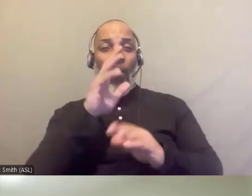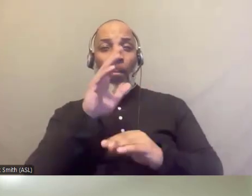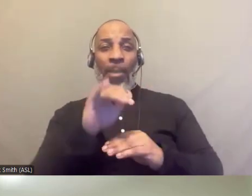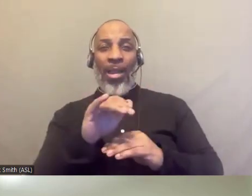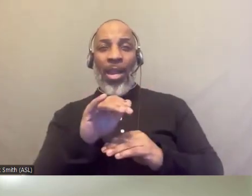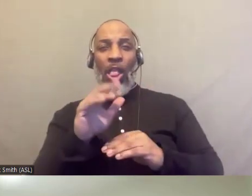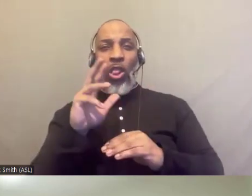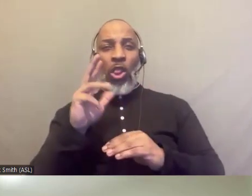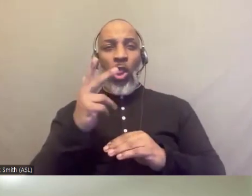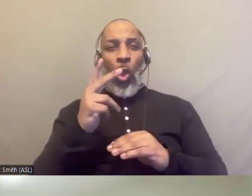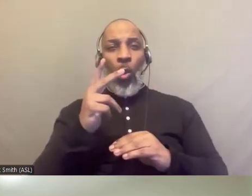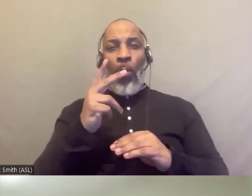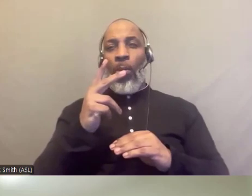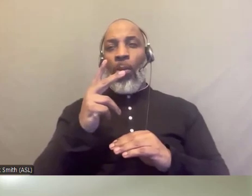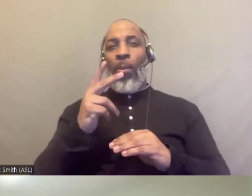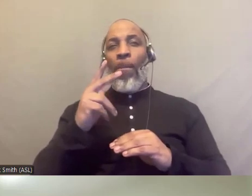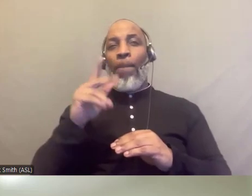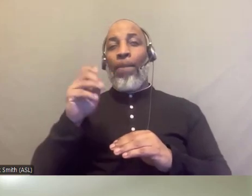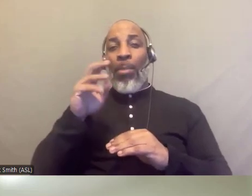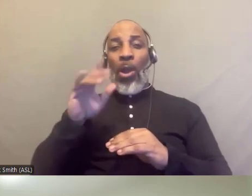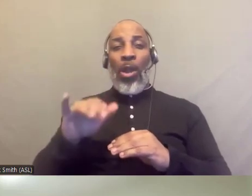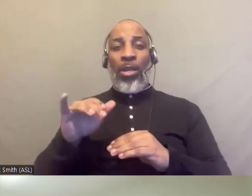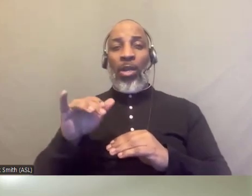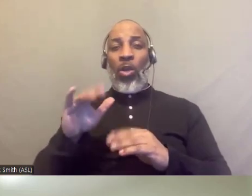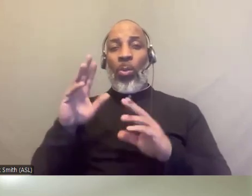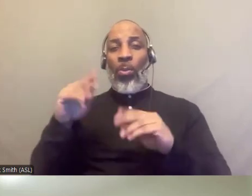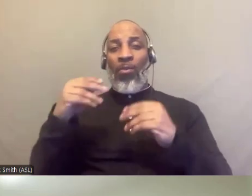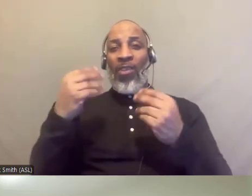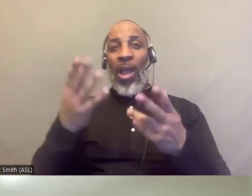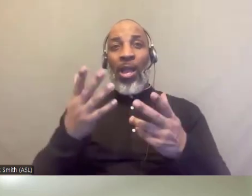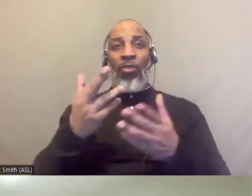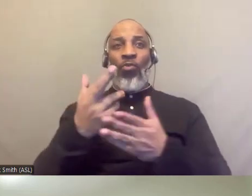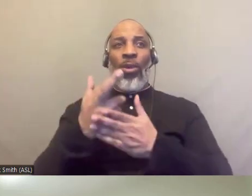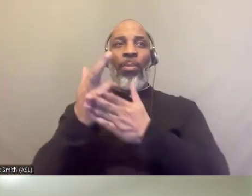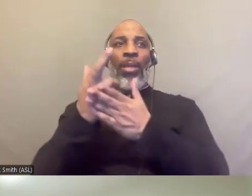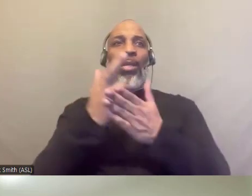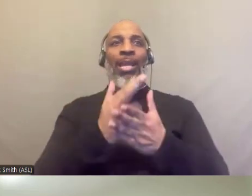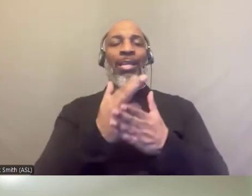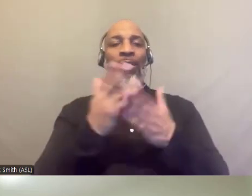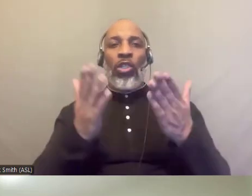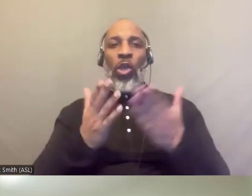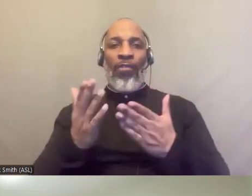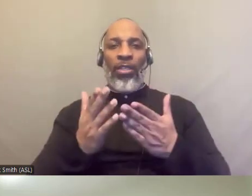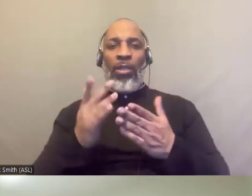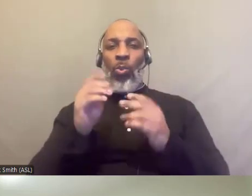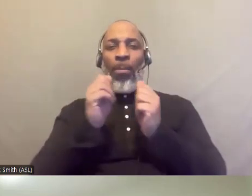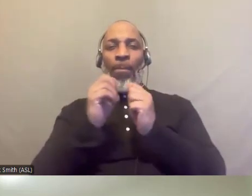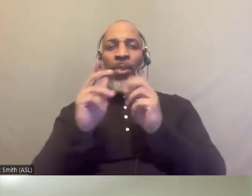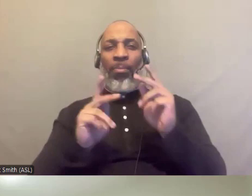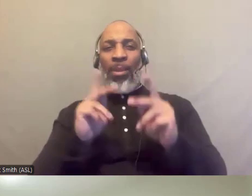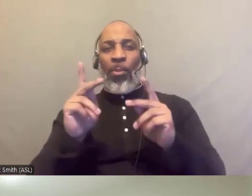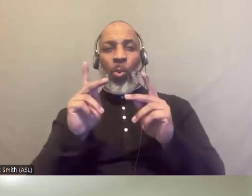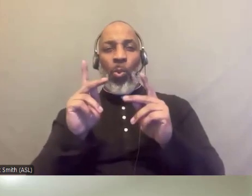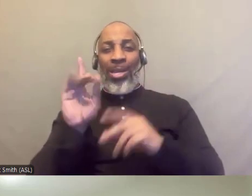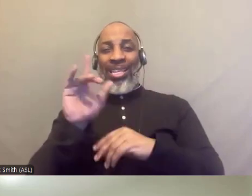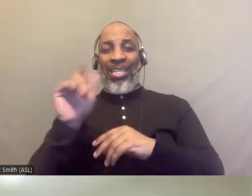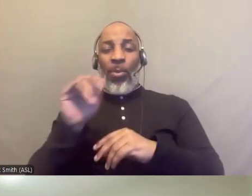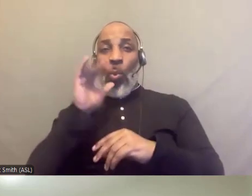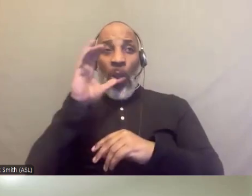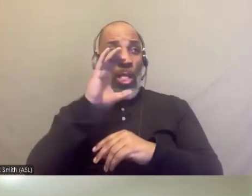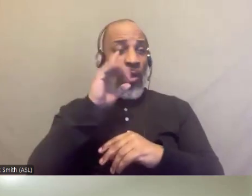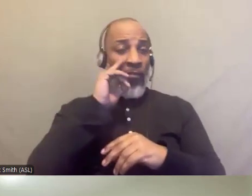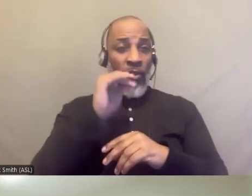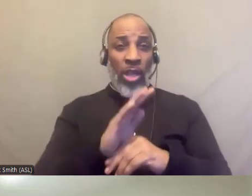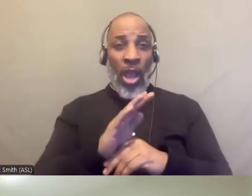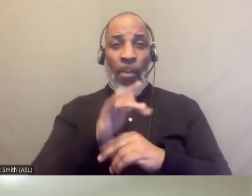third-party nonprofit who provides vocational rehabilitation services for people with disabilities looking for jobs or who found